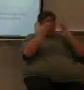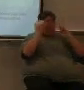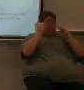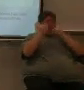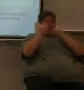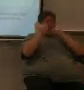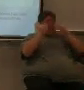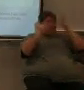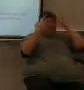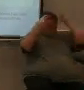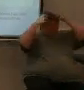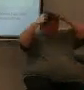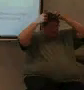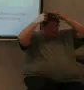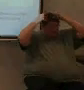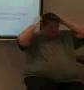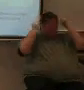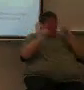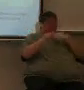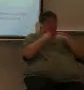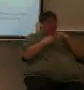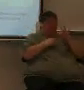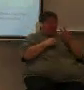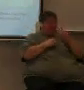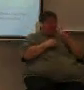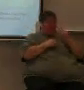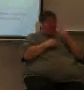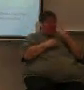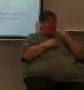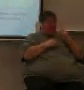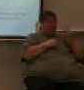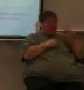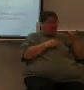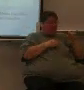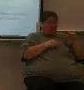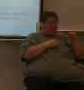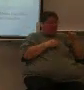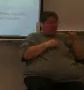And so the immediate response was